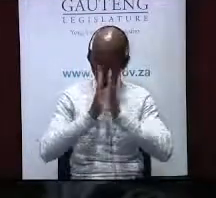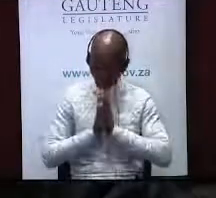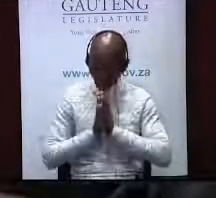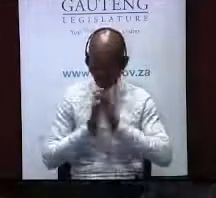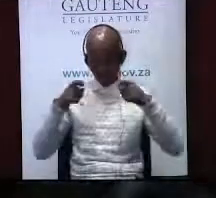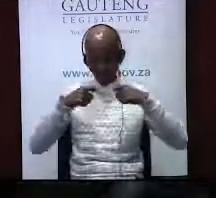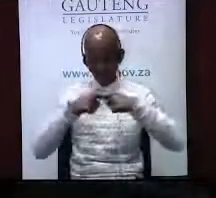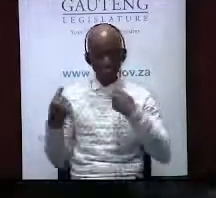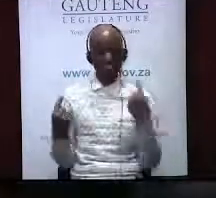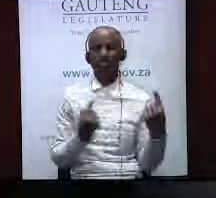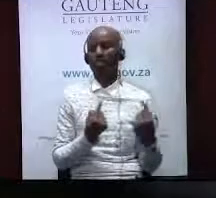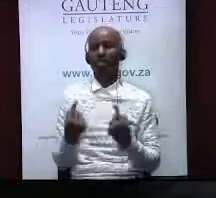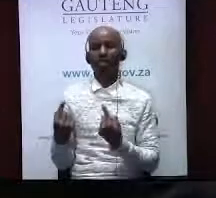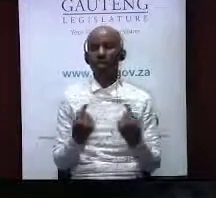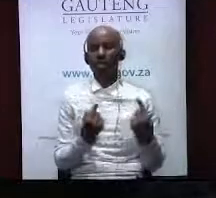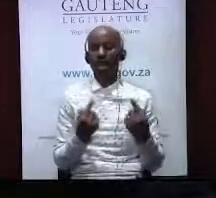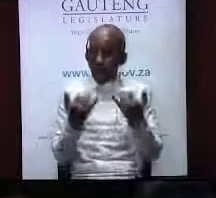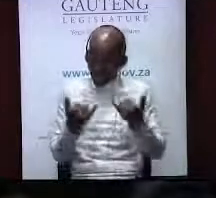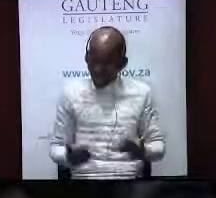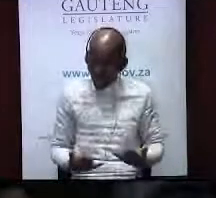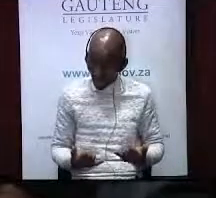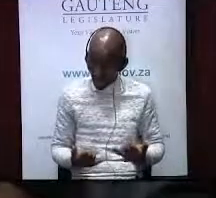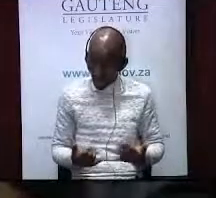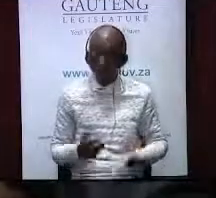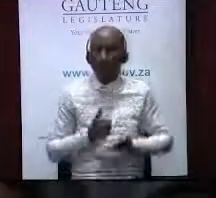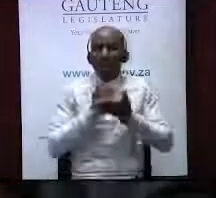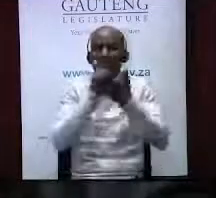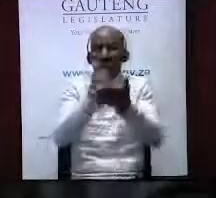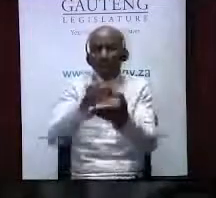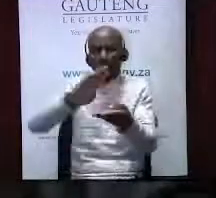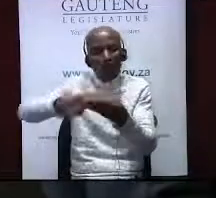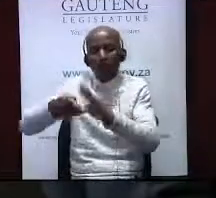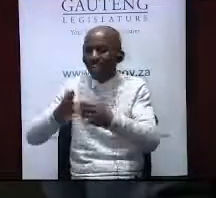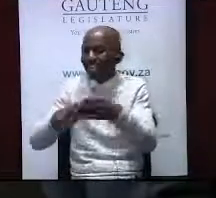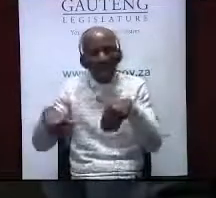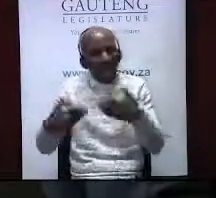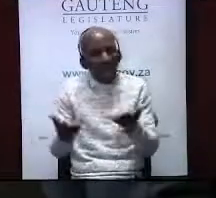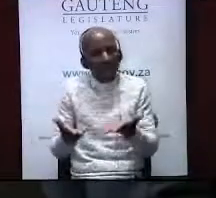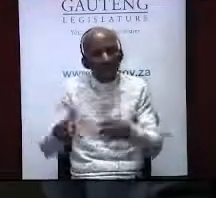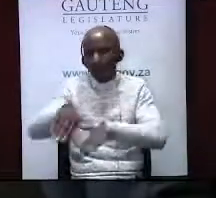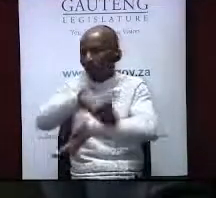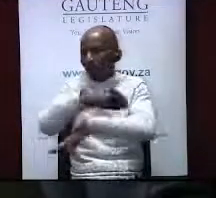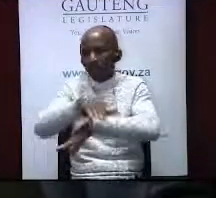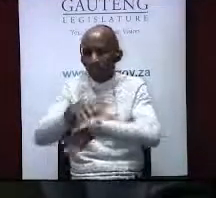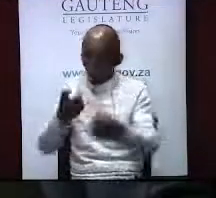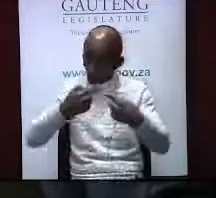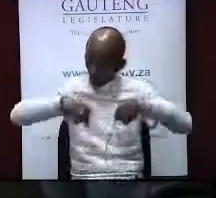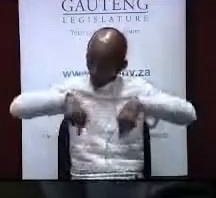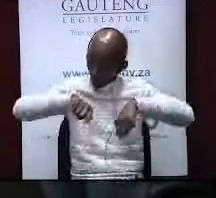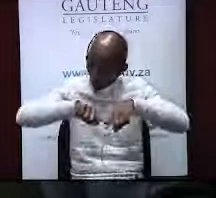is fighting each other, how are we going to assist the communities out there? We are